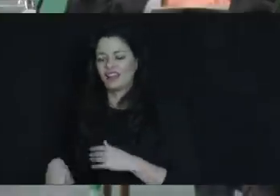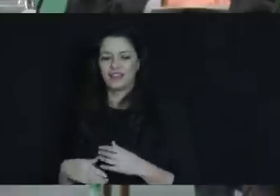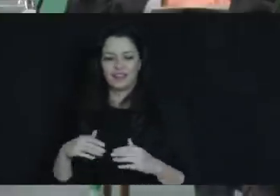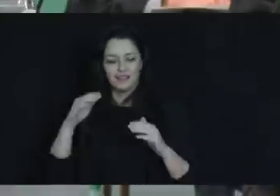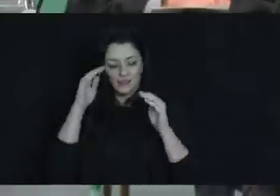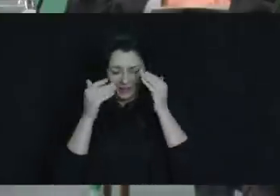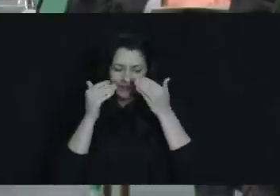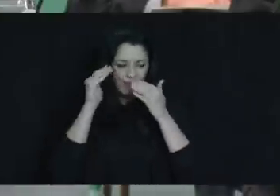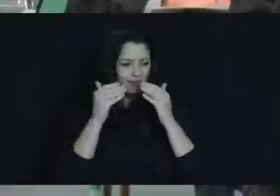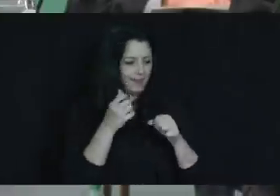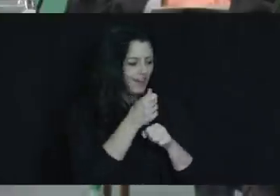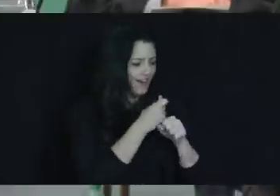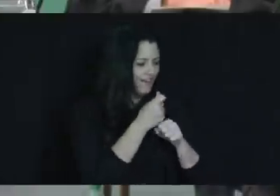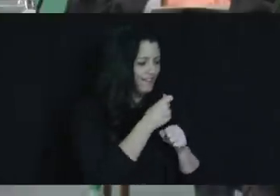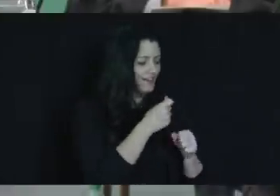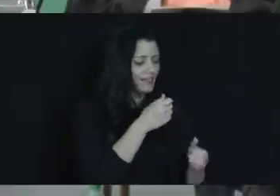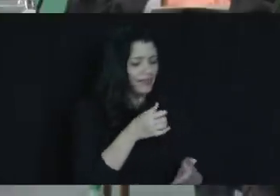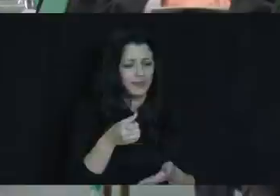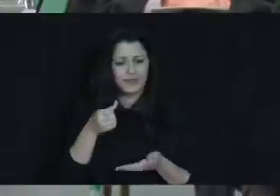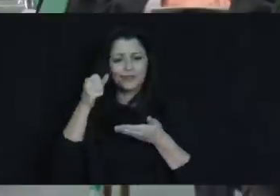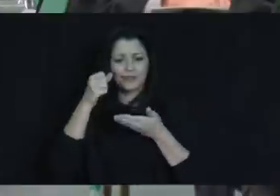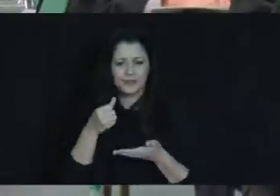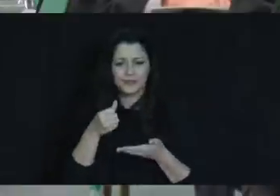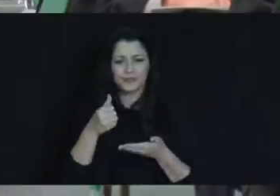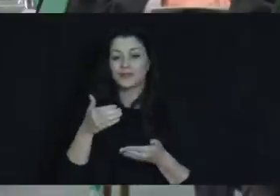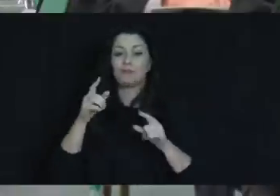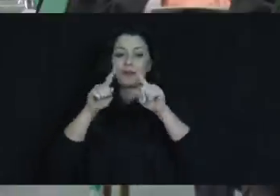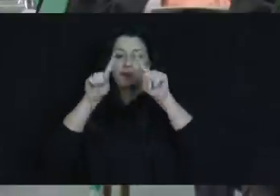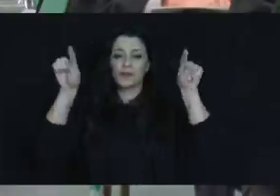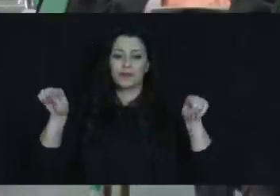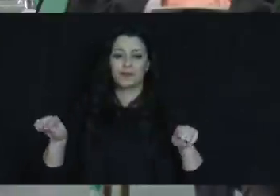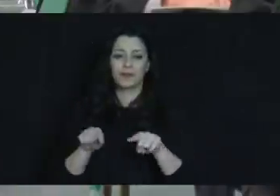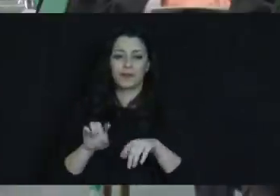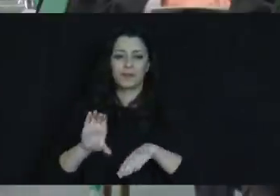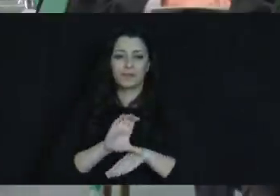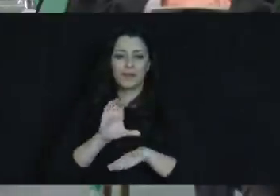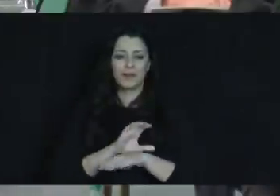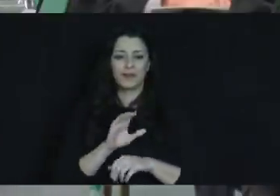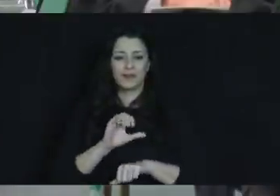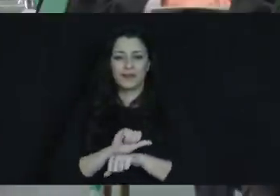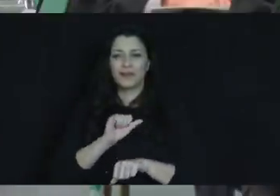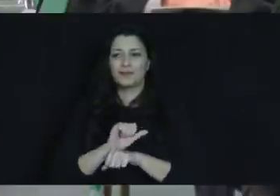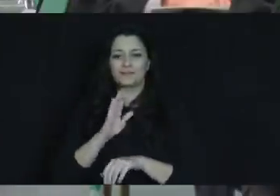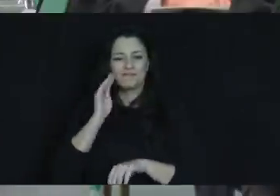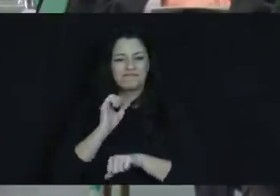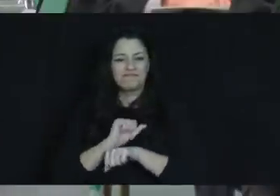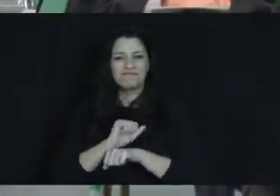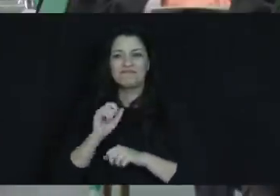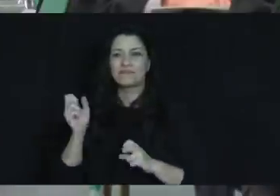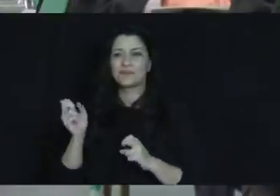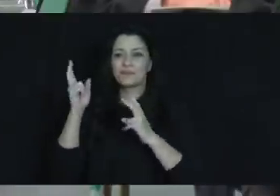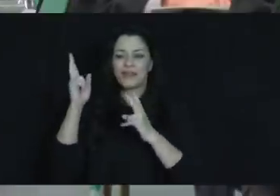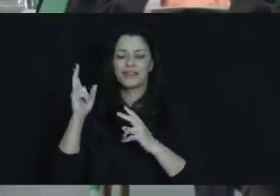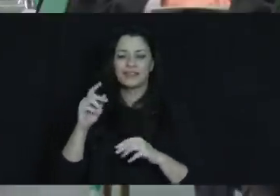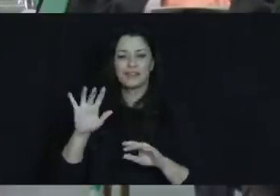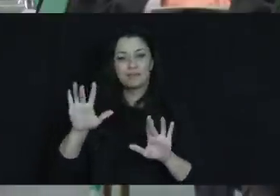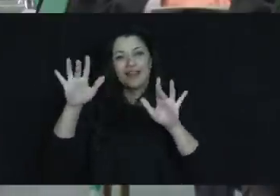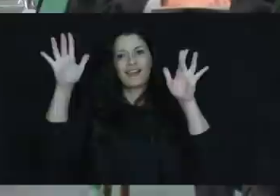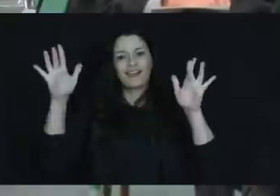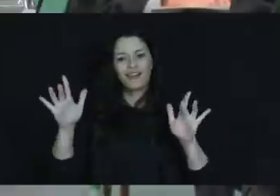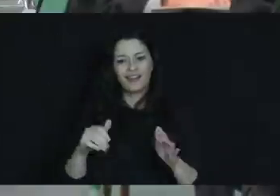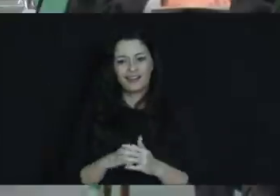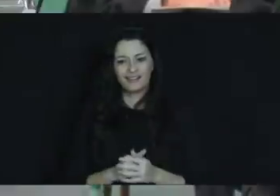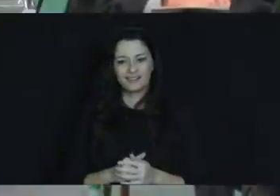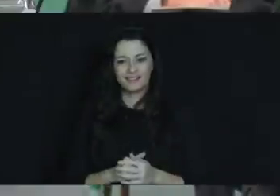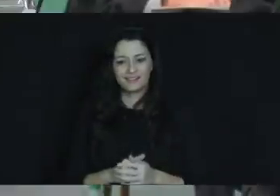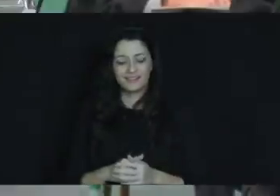the motivation of the little confetti that appears on your screen as you submit an assignment on Canvas, you made it.